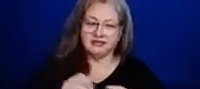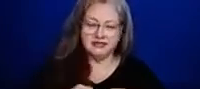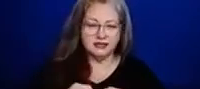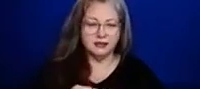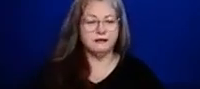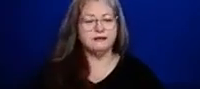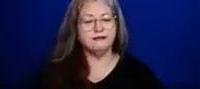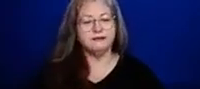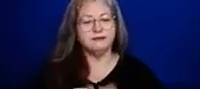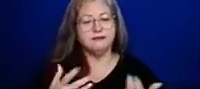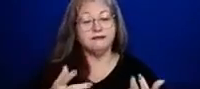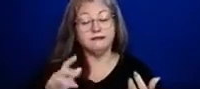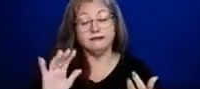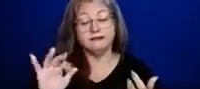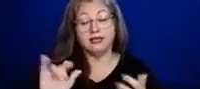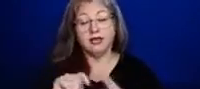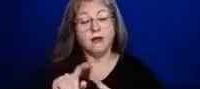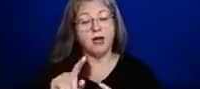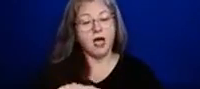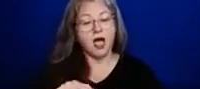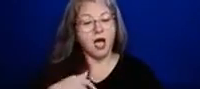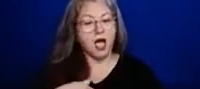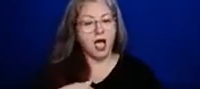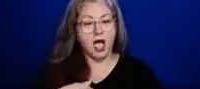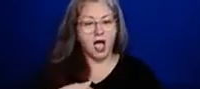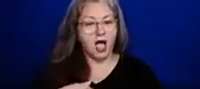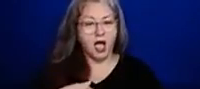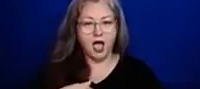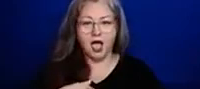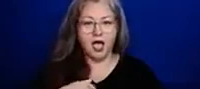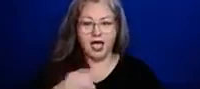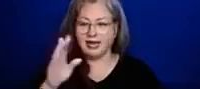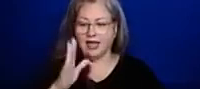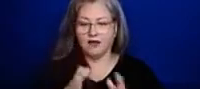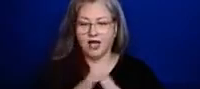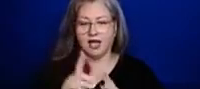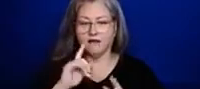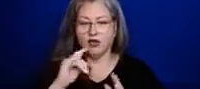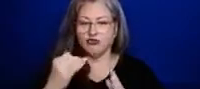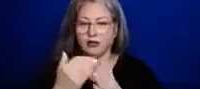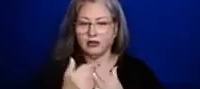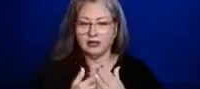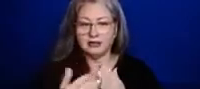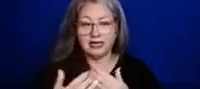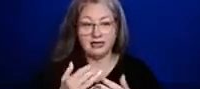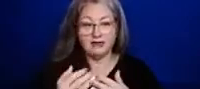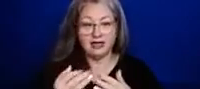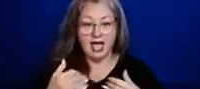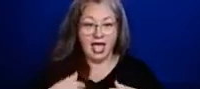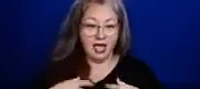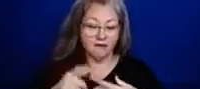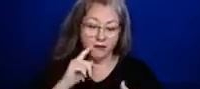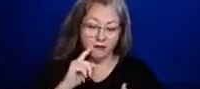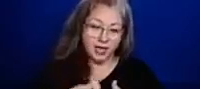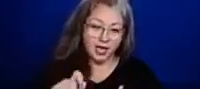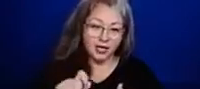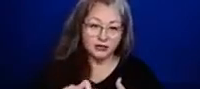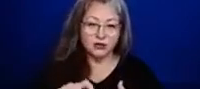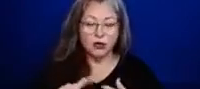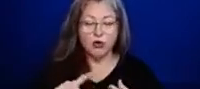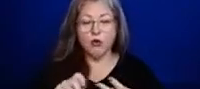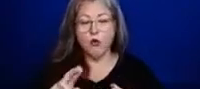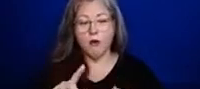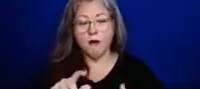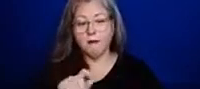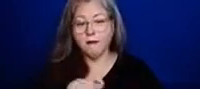time, I even didn't ask for drawing lessons, you know, even if I was with a pencil or with a pen